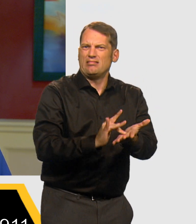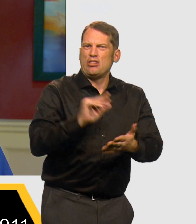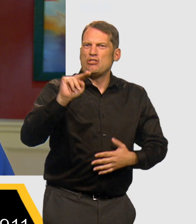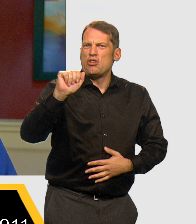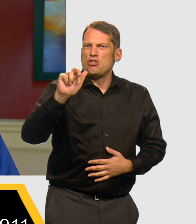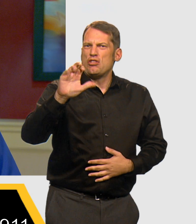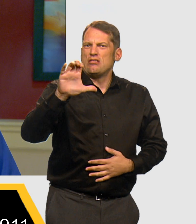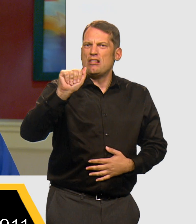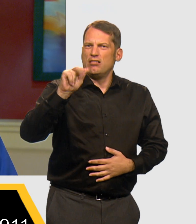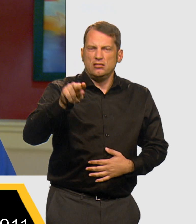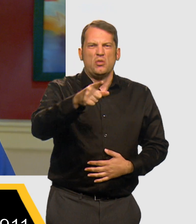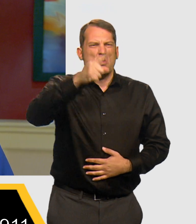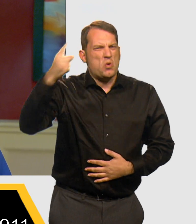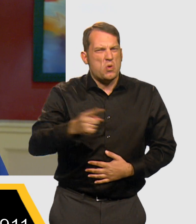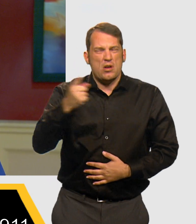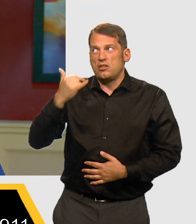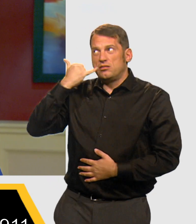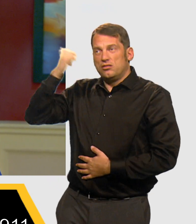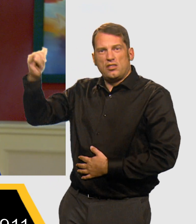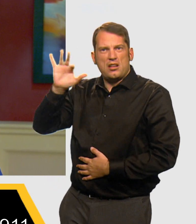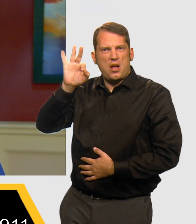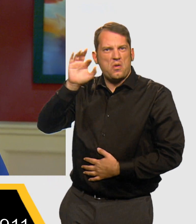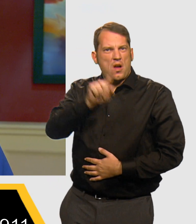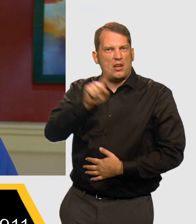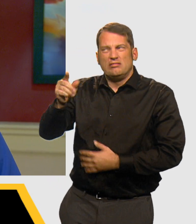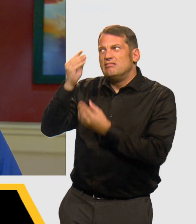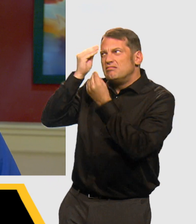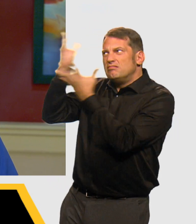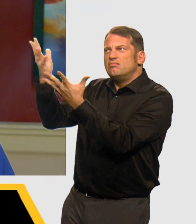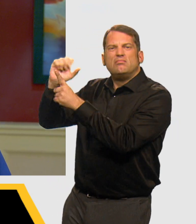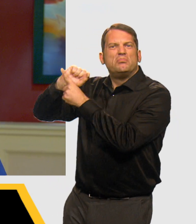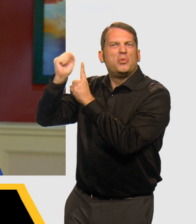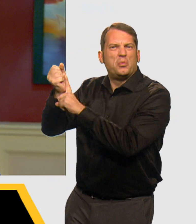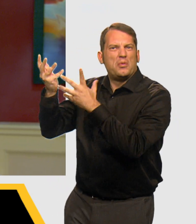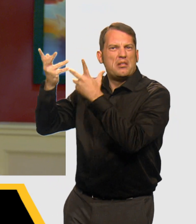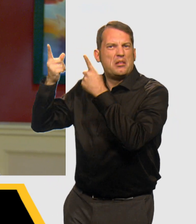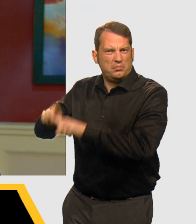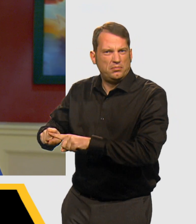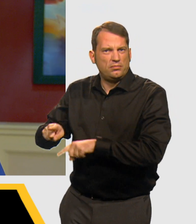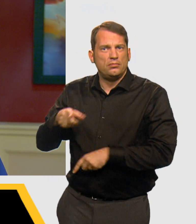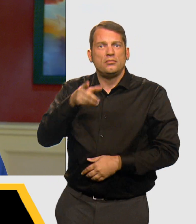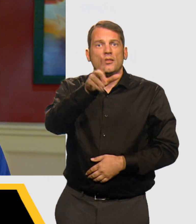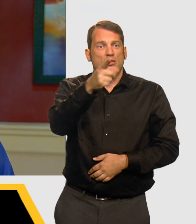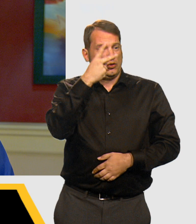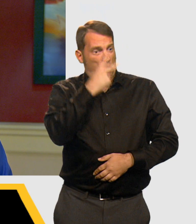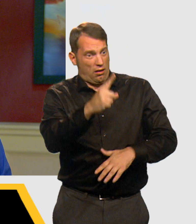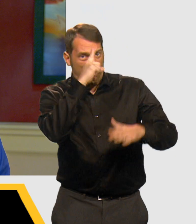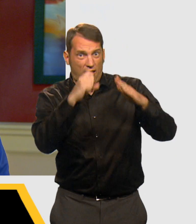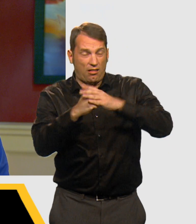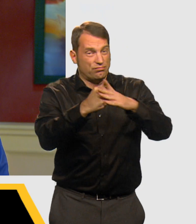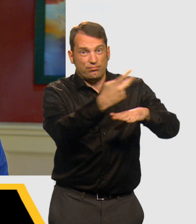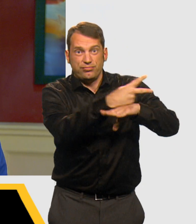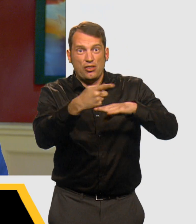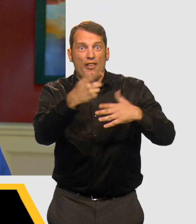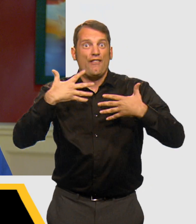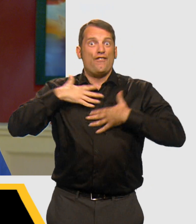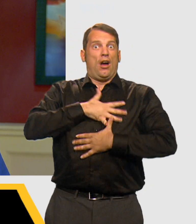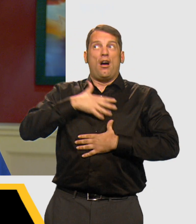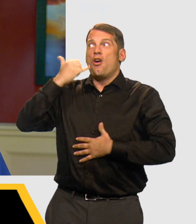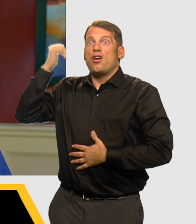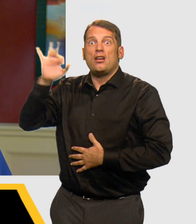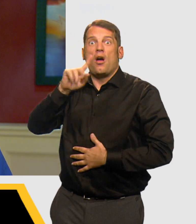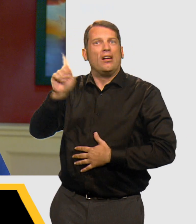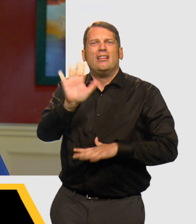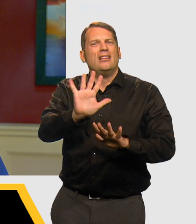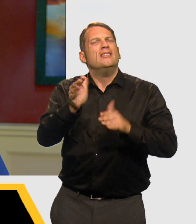Narcan and always dial 911 to report what's happening. Don't be afraid to call 911 if you